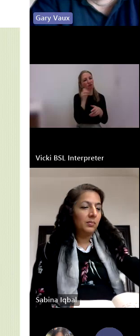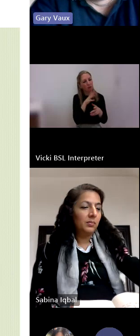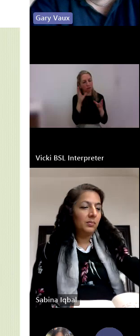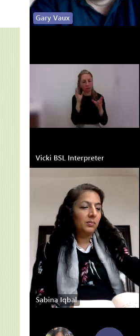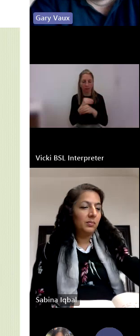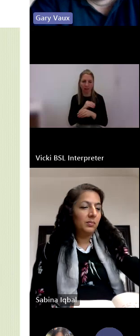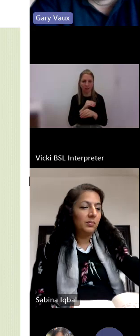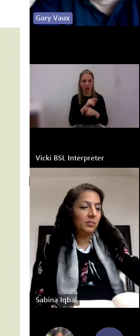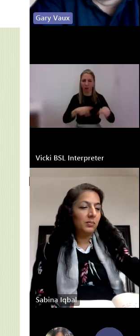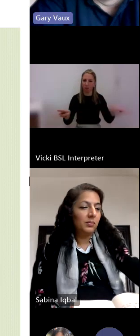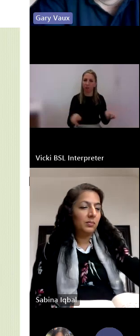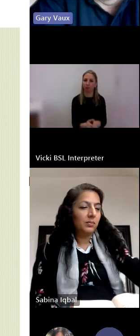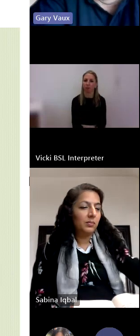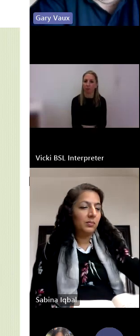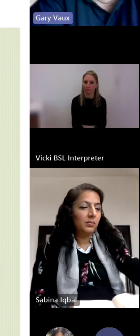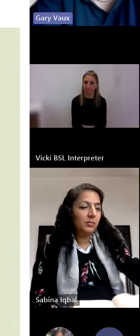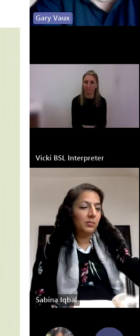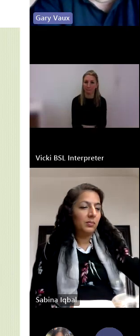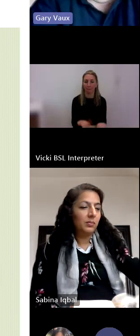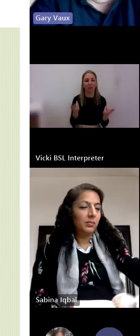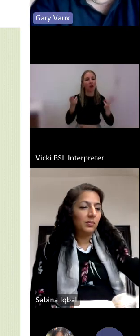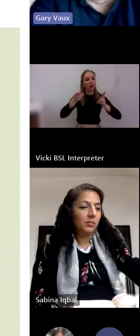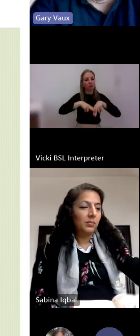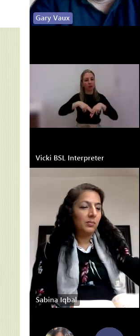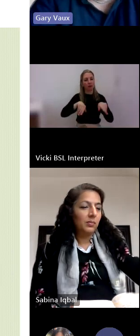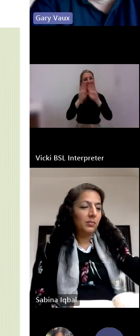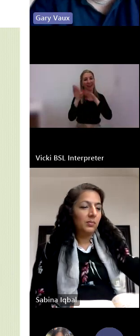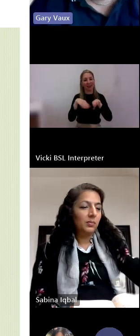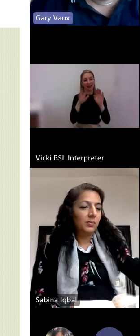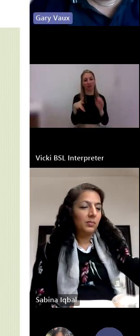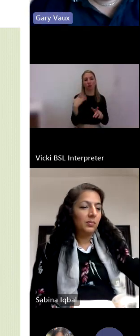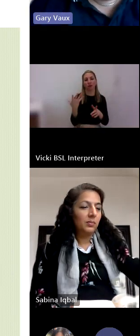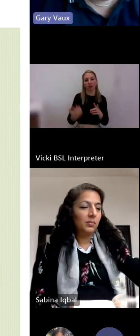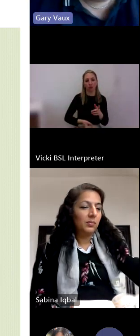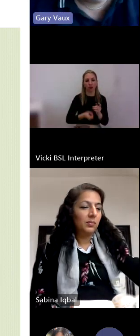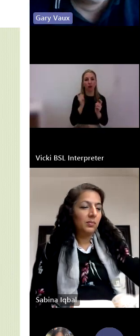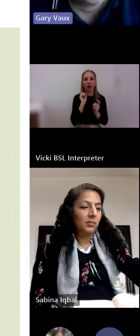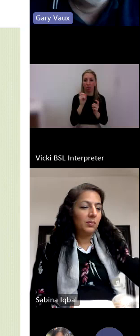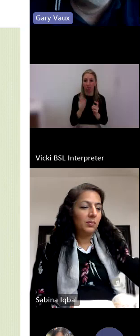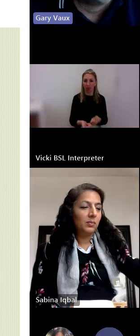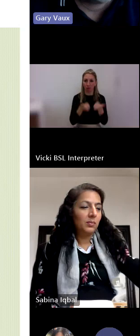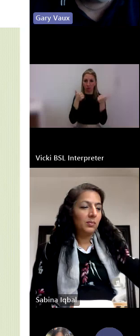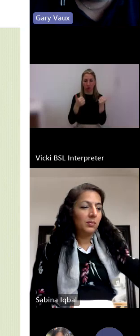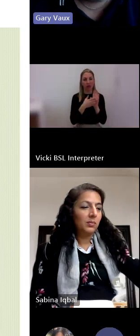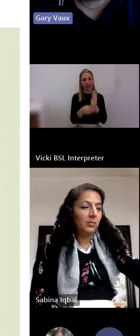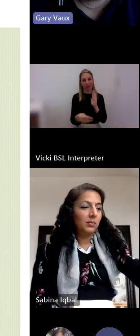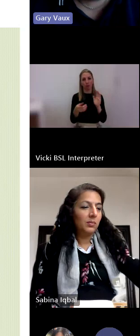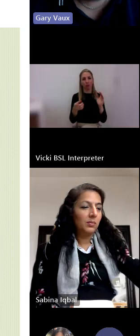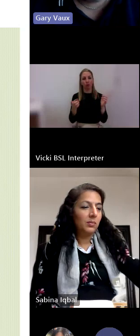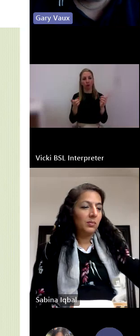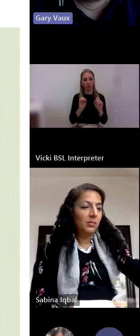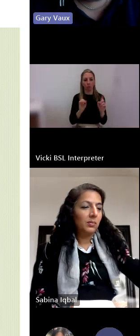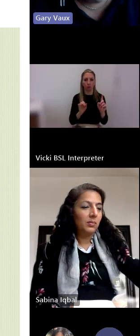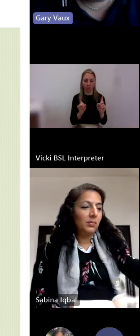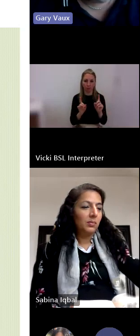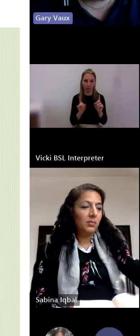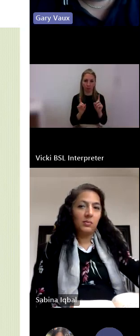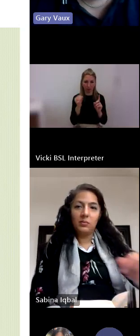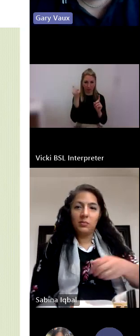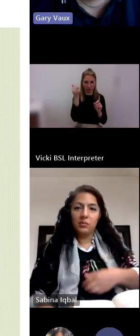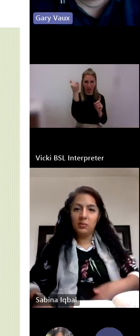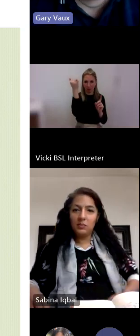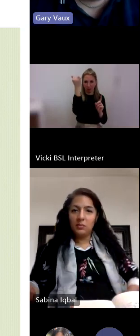Finally, the national living wage. I mean, this was one of the headline figures. And it's a good example of rather clever sleight